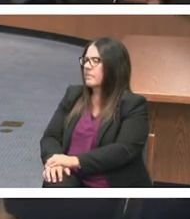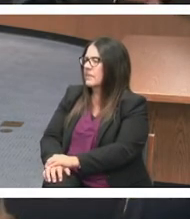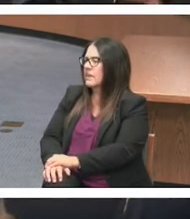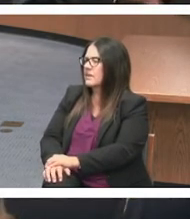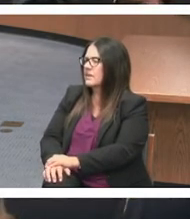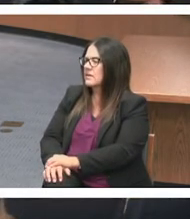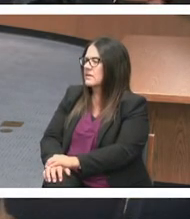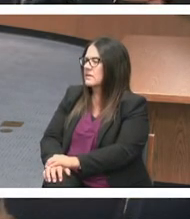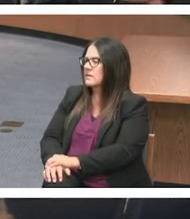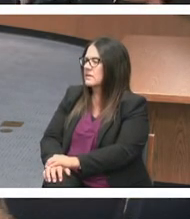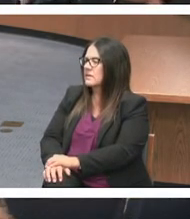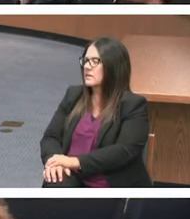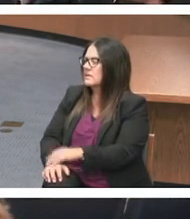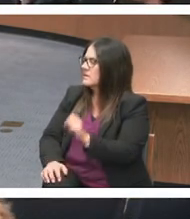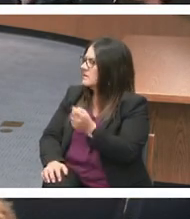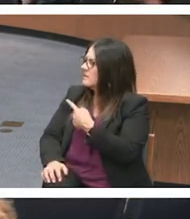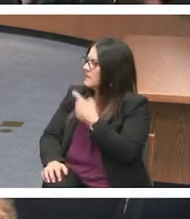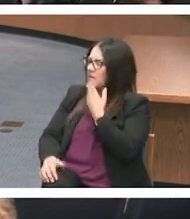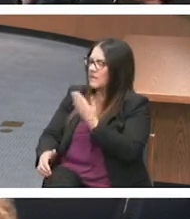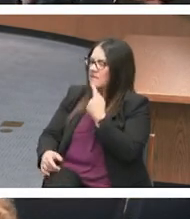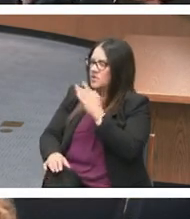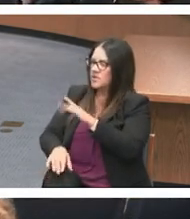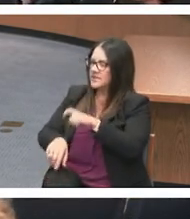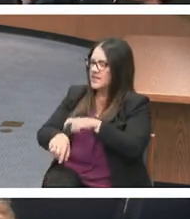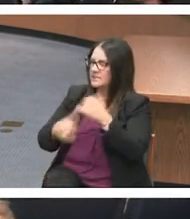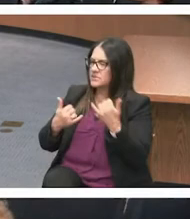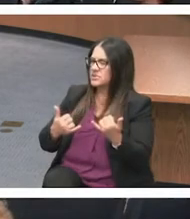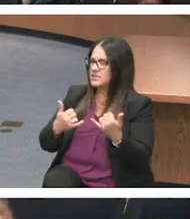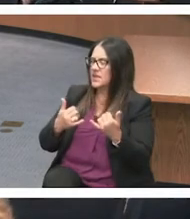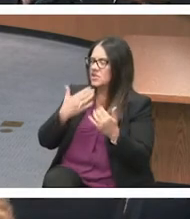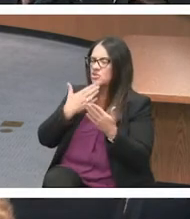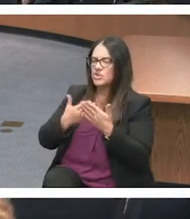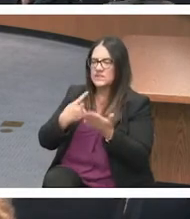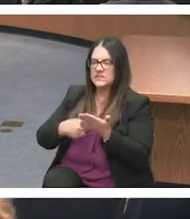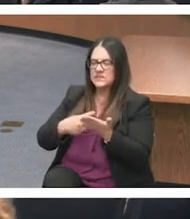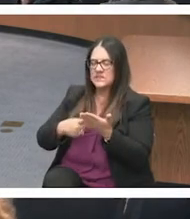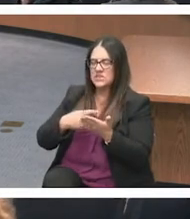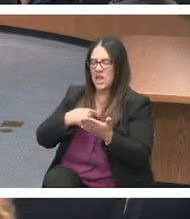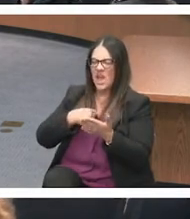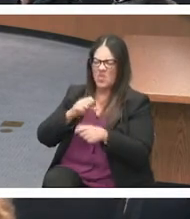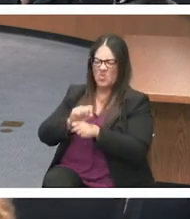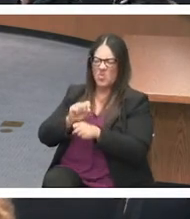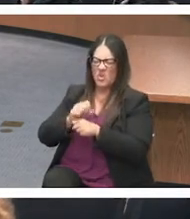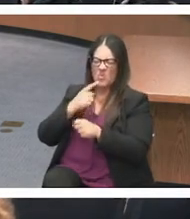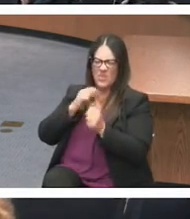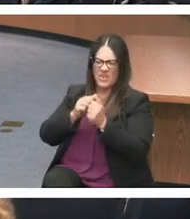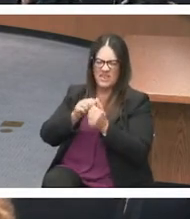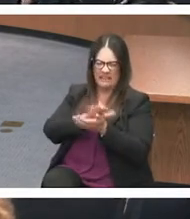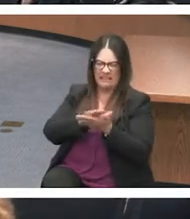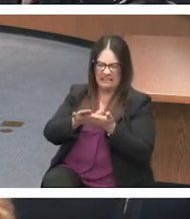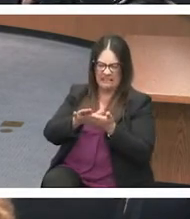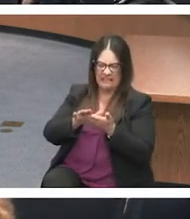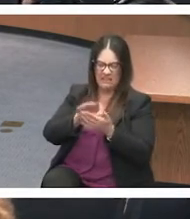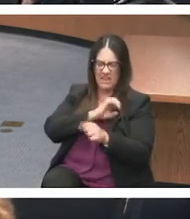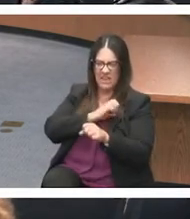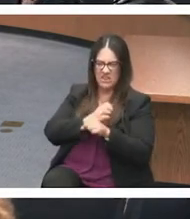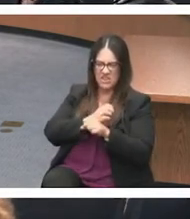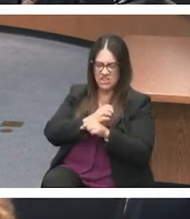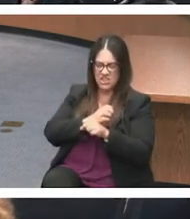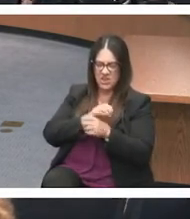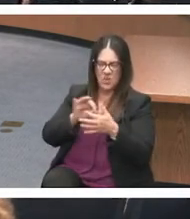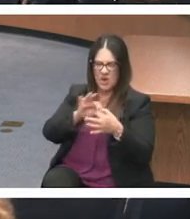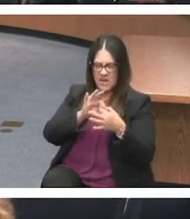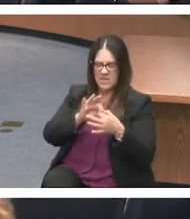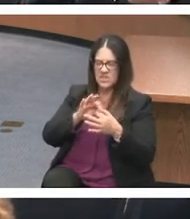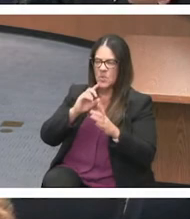Hi, Secretary Crowfoot. Thank you for your time today. Great discussion. My name is Ryan Kinney. I'm with Clean Energy. We're the nation's largest provider of renewable